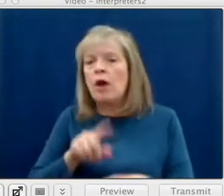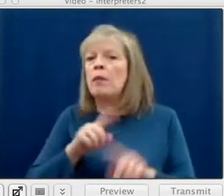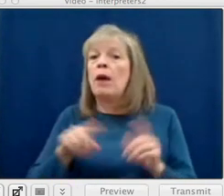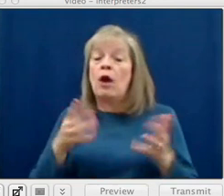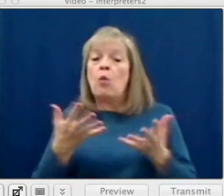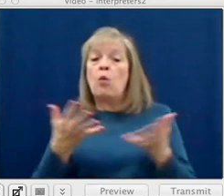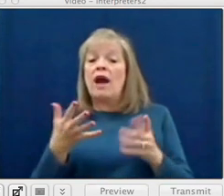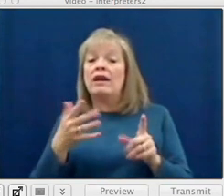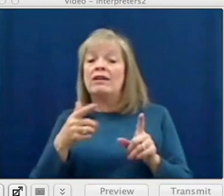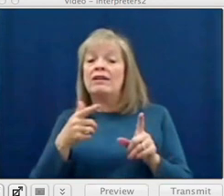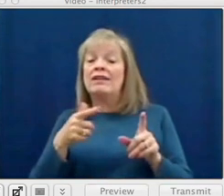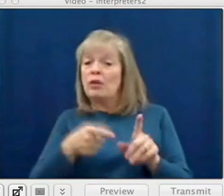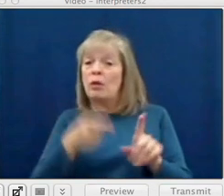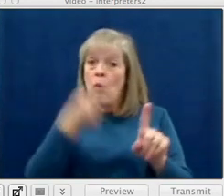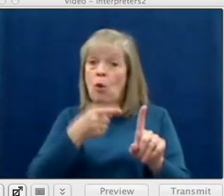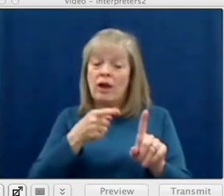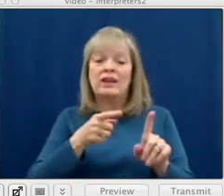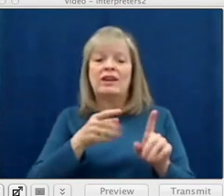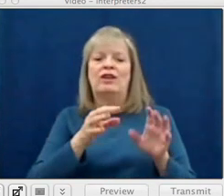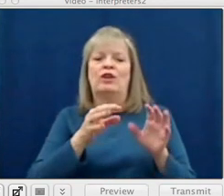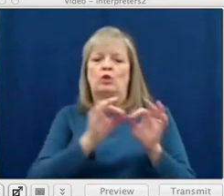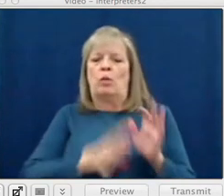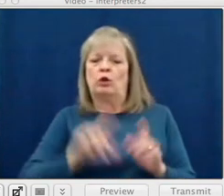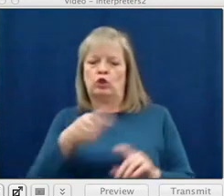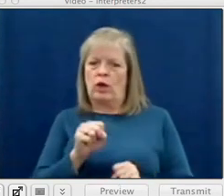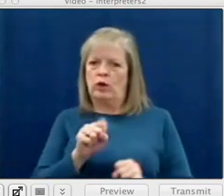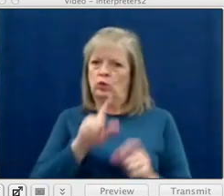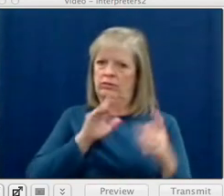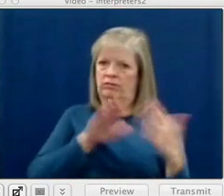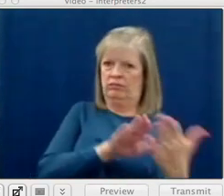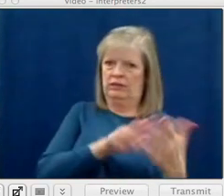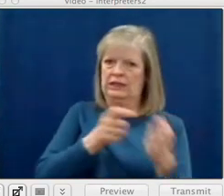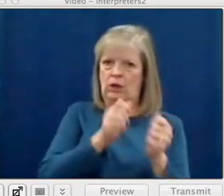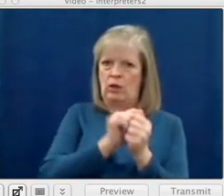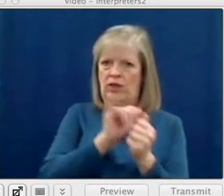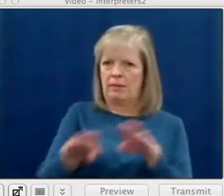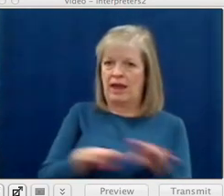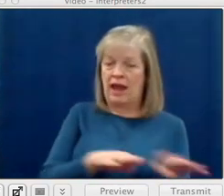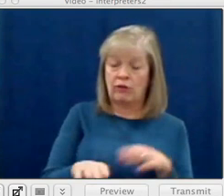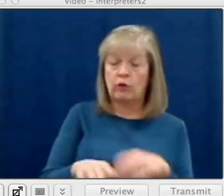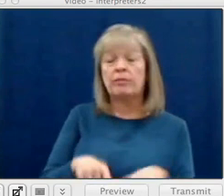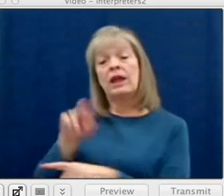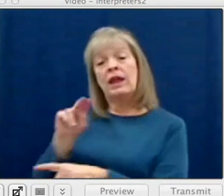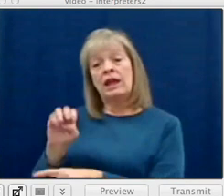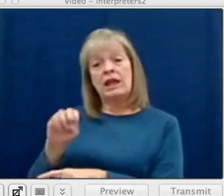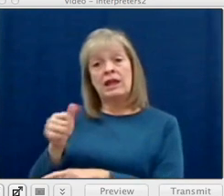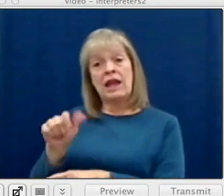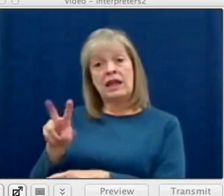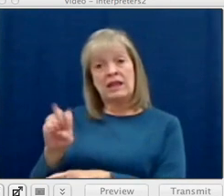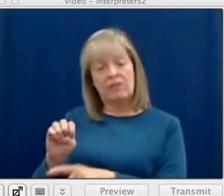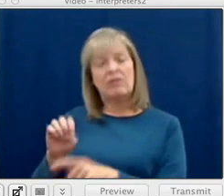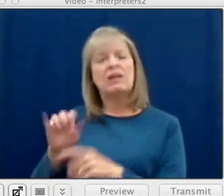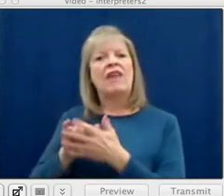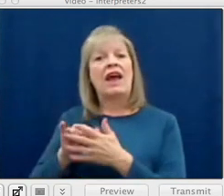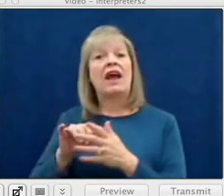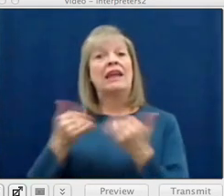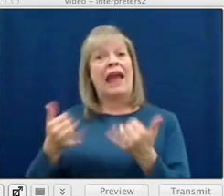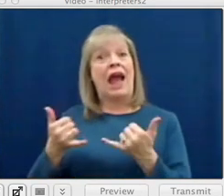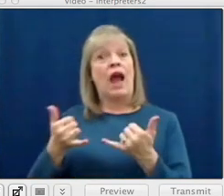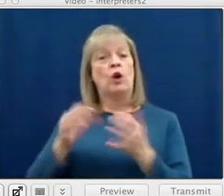he was going for, was to address the behavior. The negative consequence is that the interpreter asserts herself into a position of